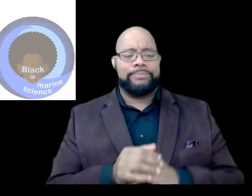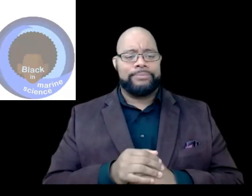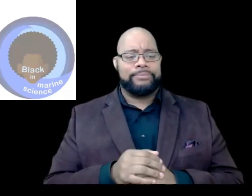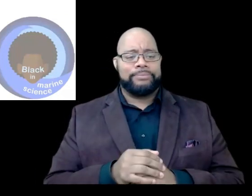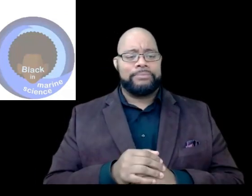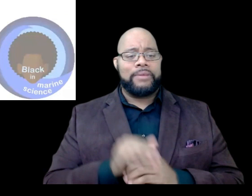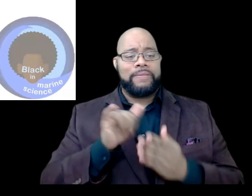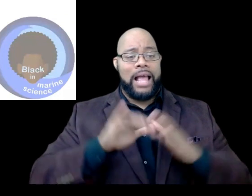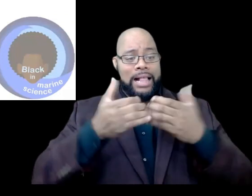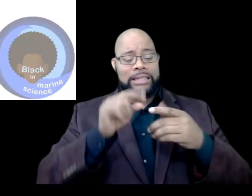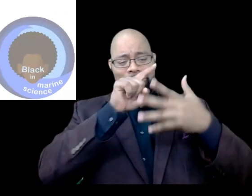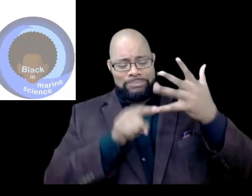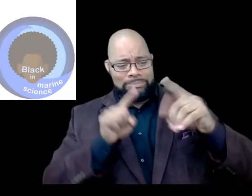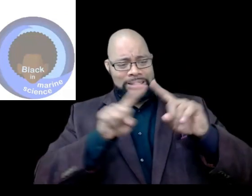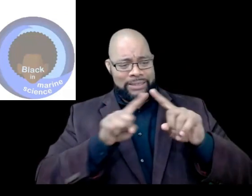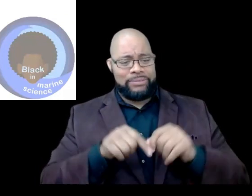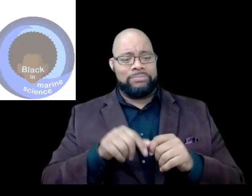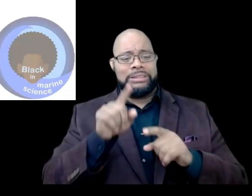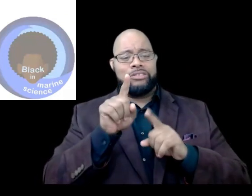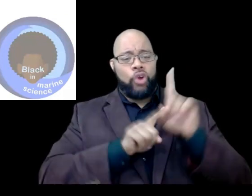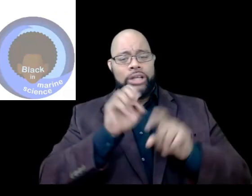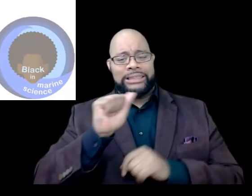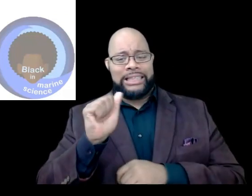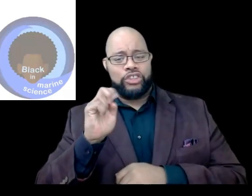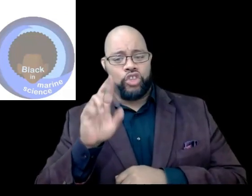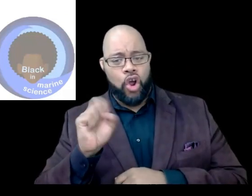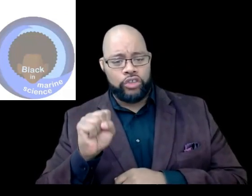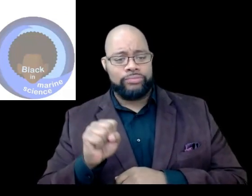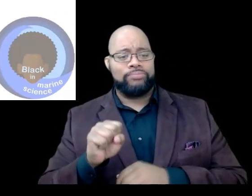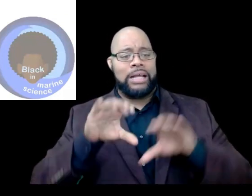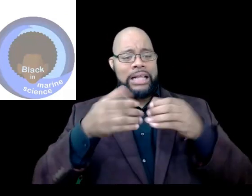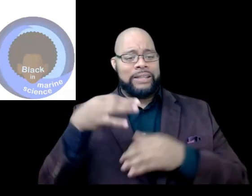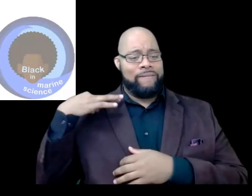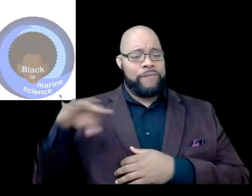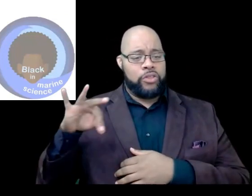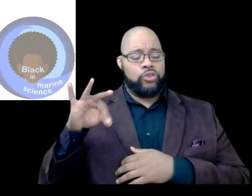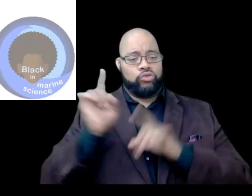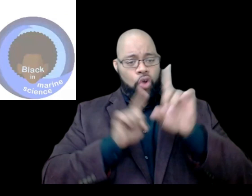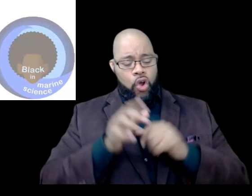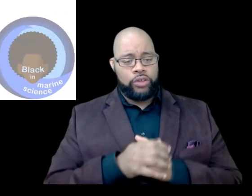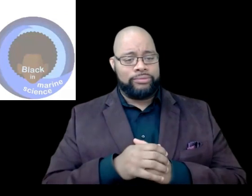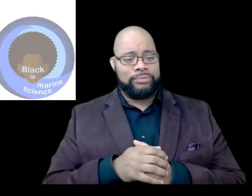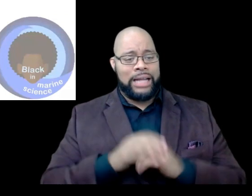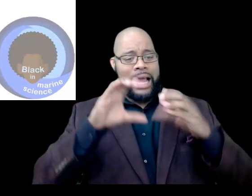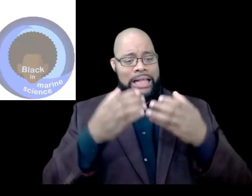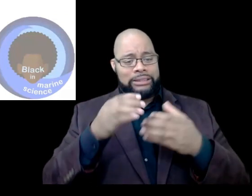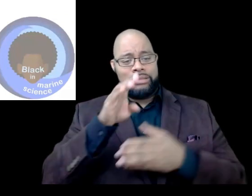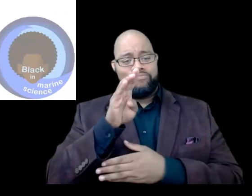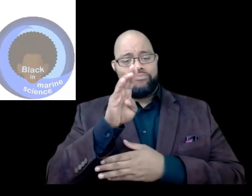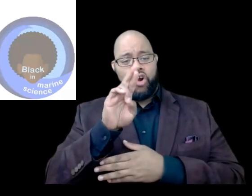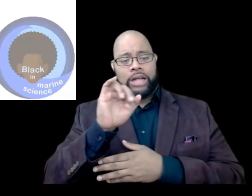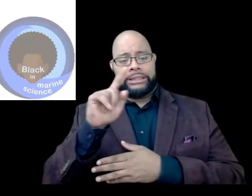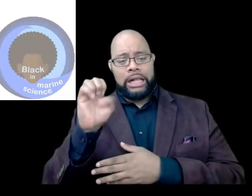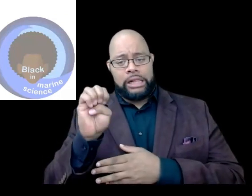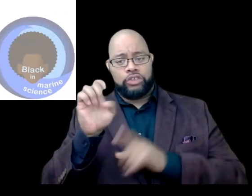skin. Class Asteroidea, your sea stars. Class Crinoidea, your feather